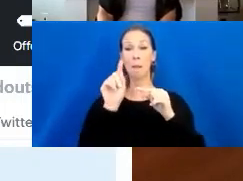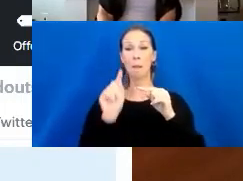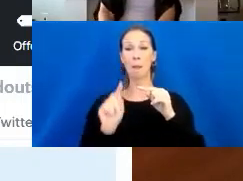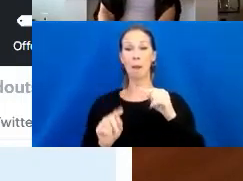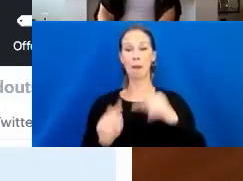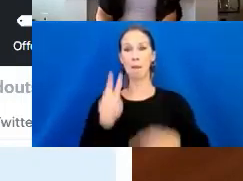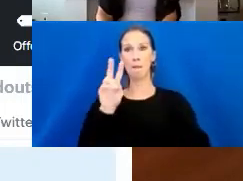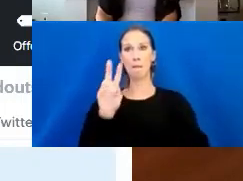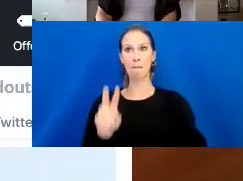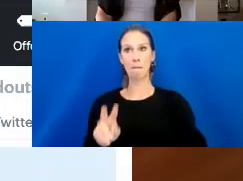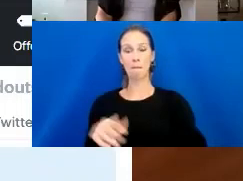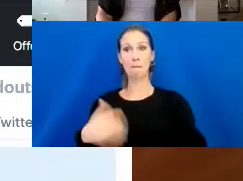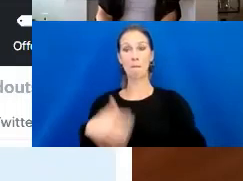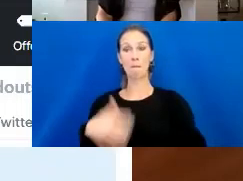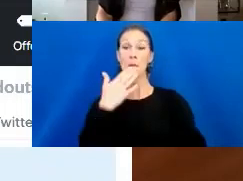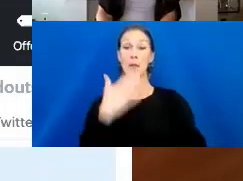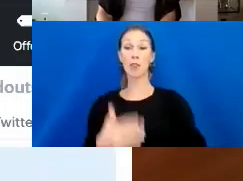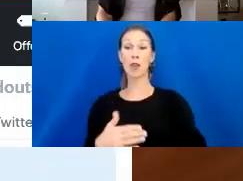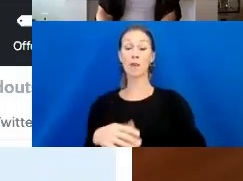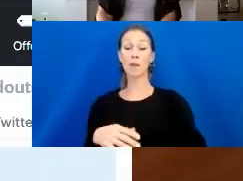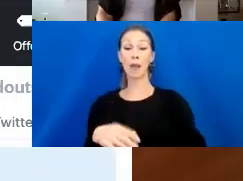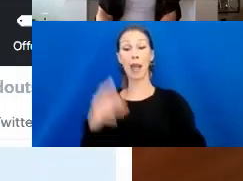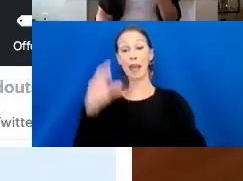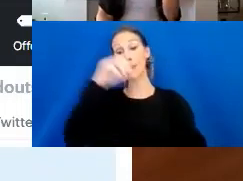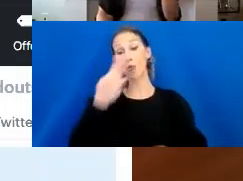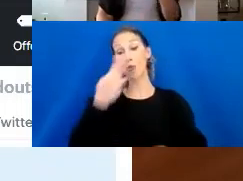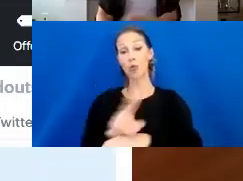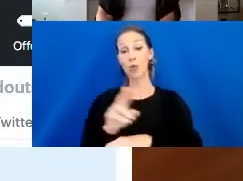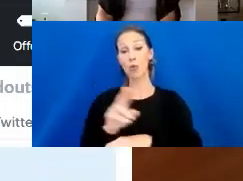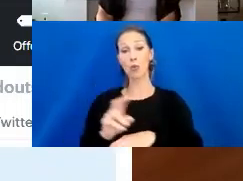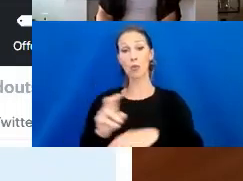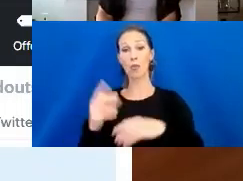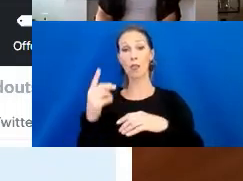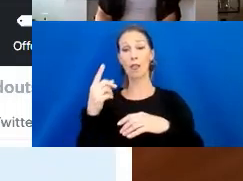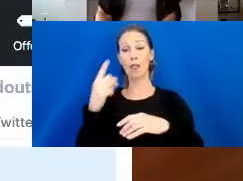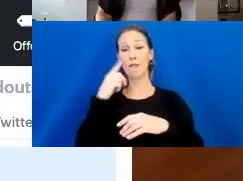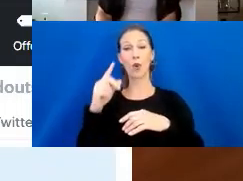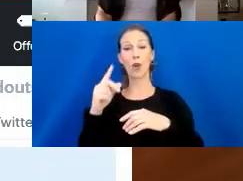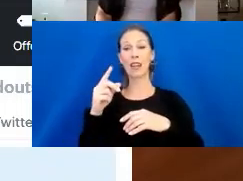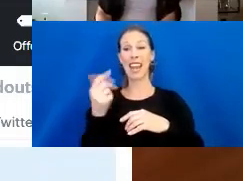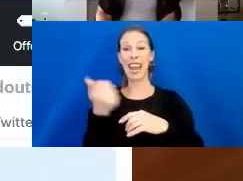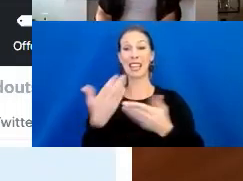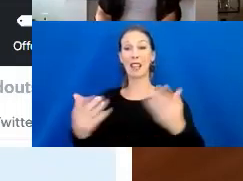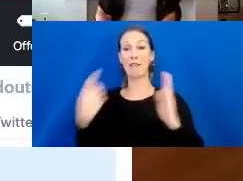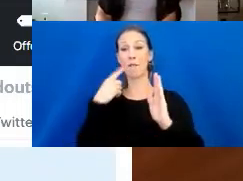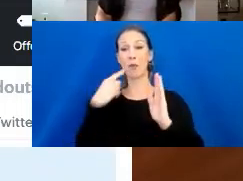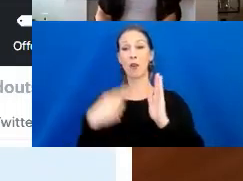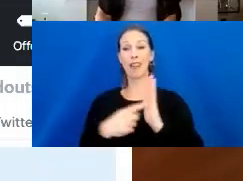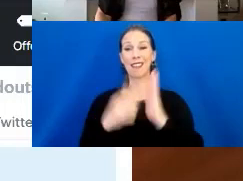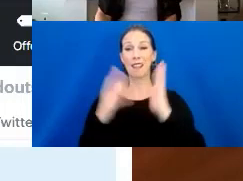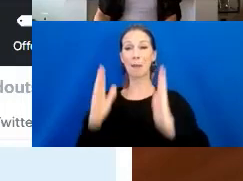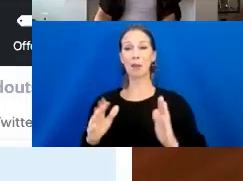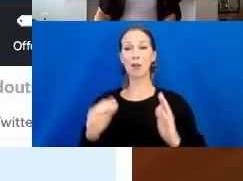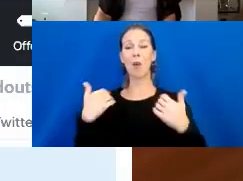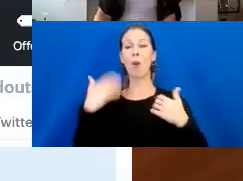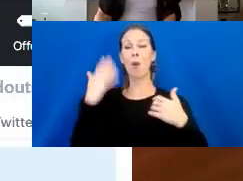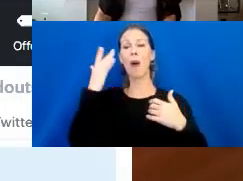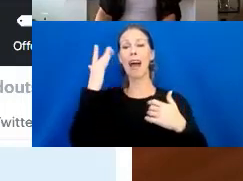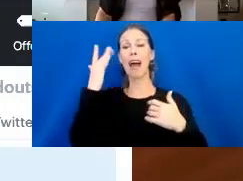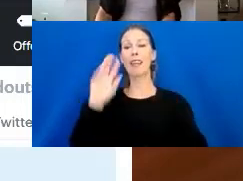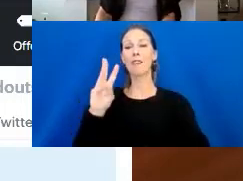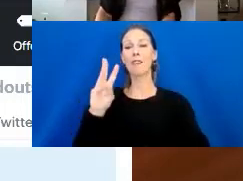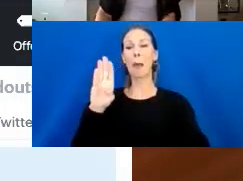It's a great modality. I suppose you could use it for anything. You could use it for exhibitors, I suppose, because it is a web-based product. But the nature of